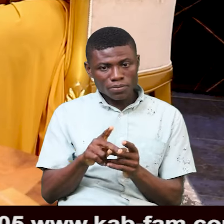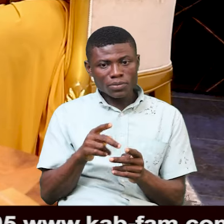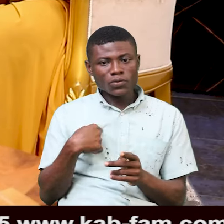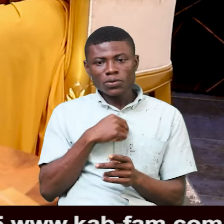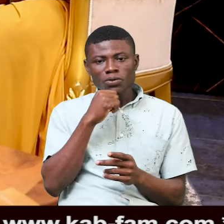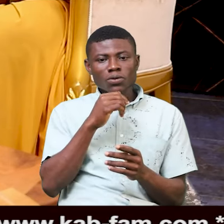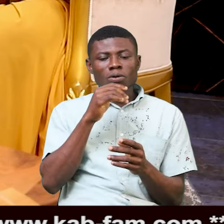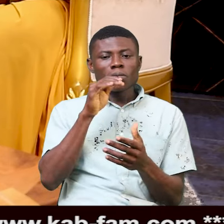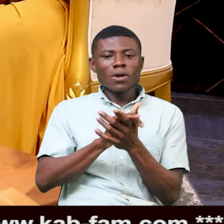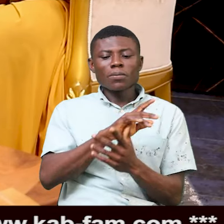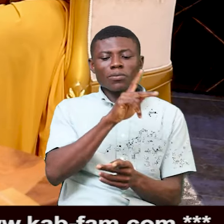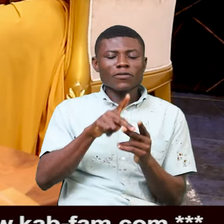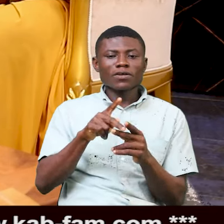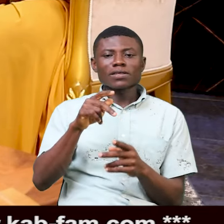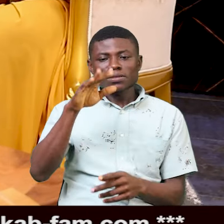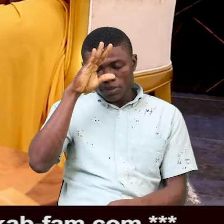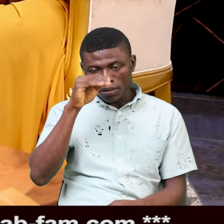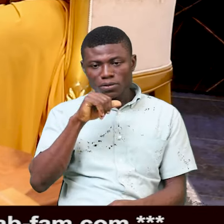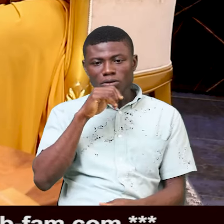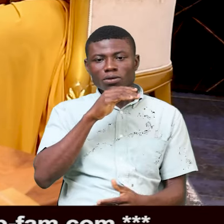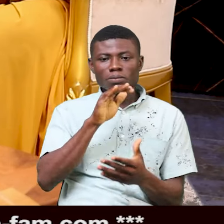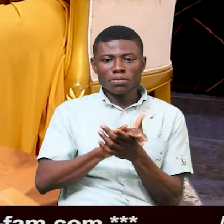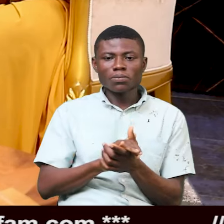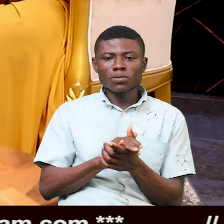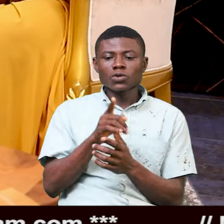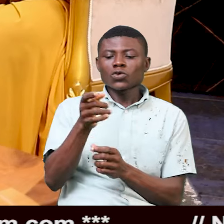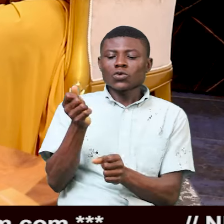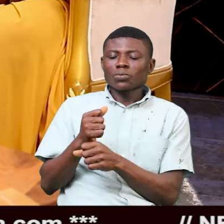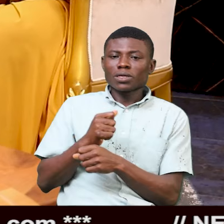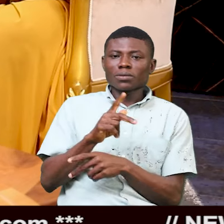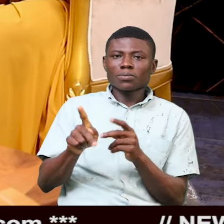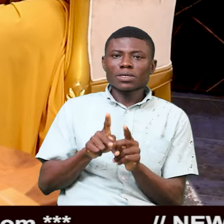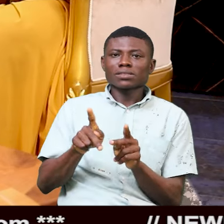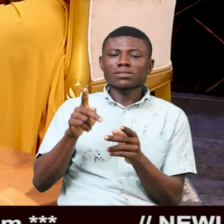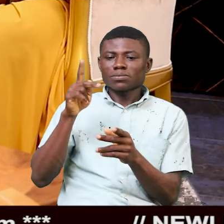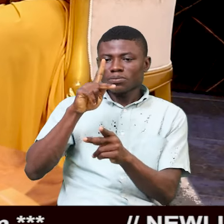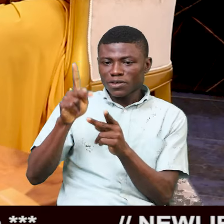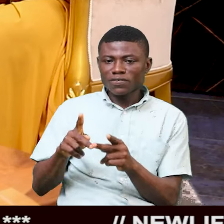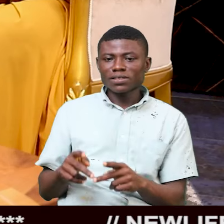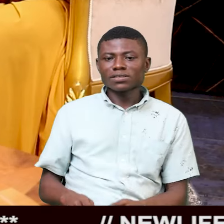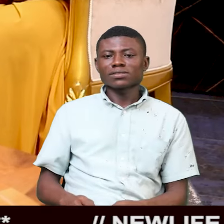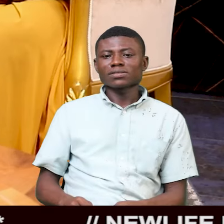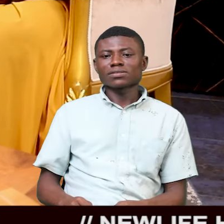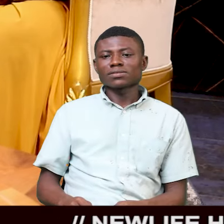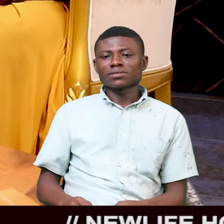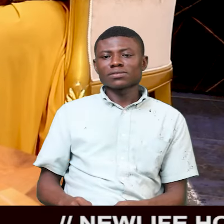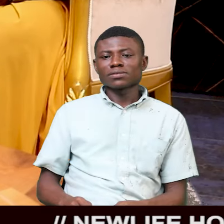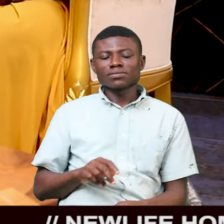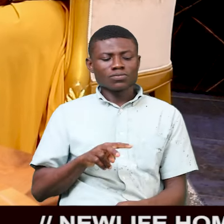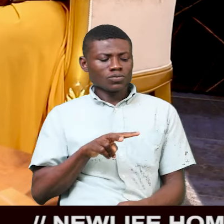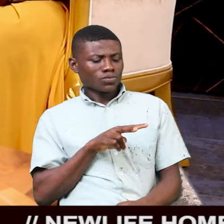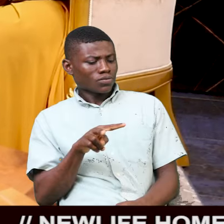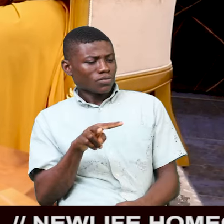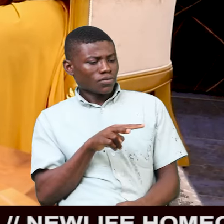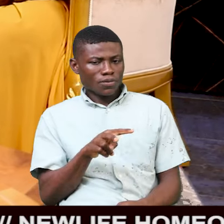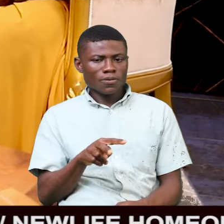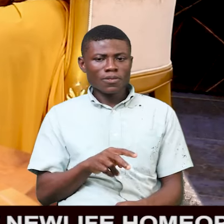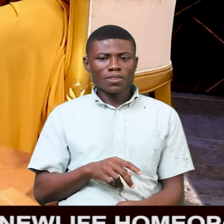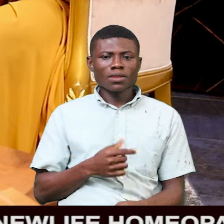don't marry a perfect man, you don't marry a perfect woman. You perfect them. Mm-hmm. That's right. Mummy, no, no, as